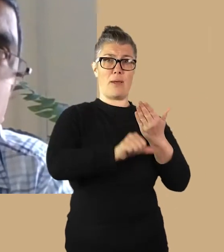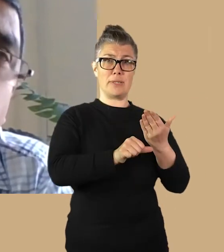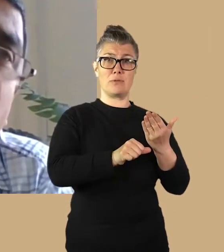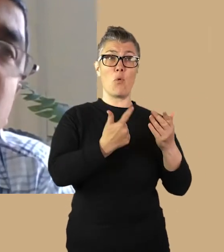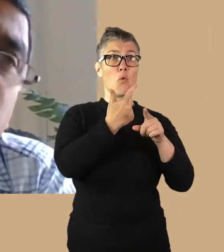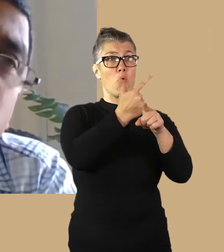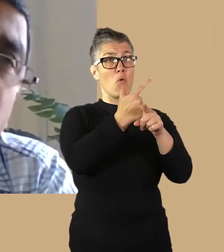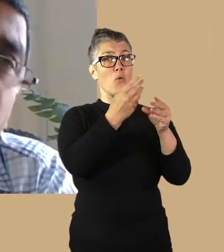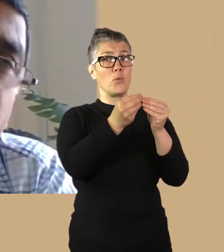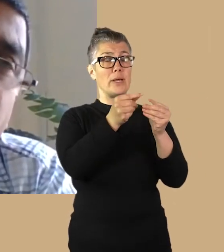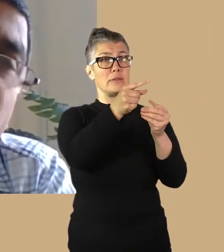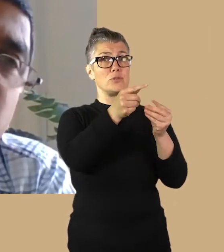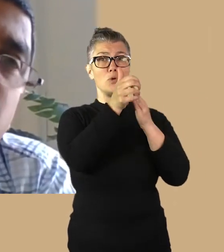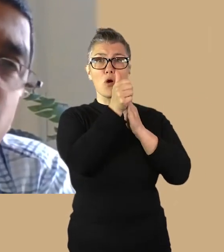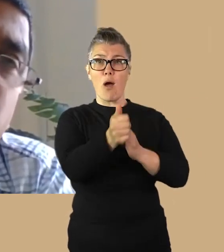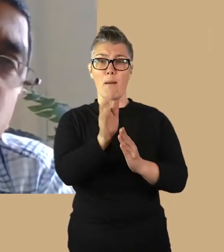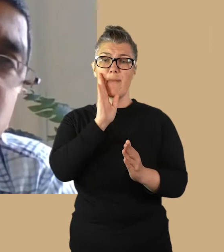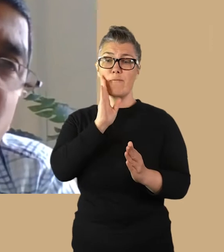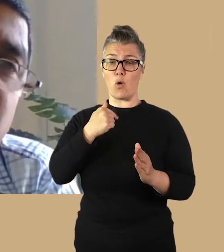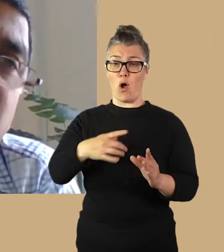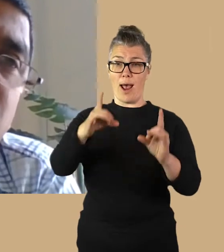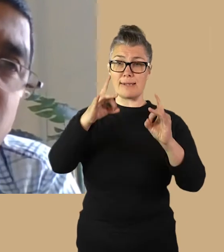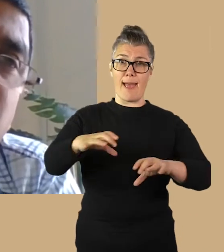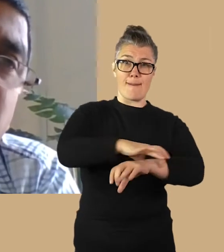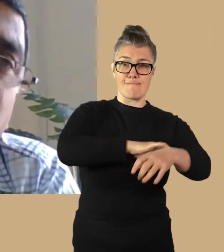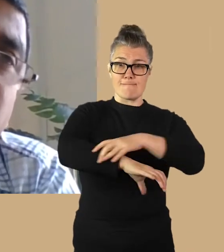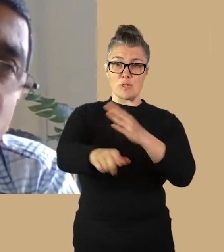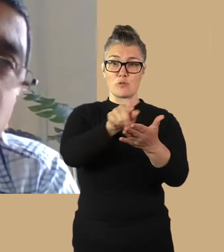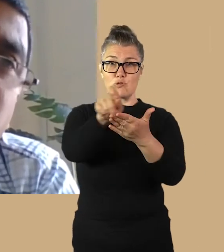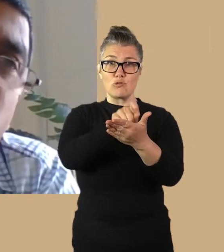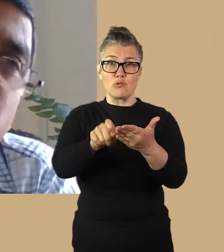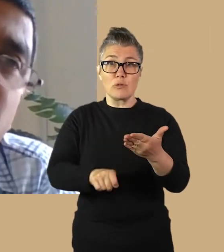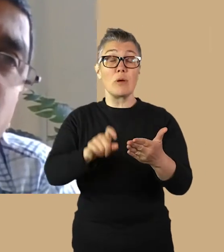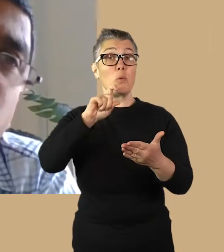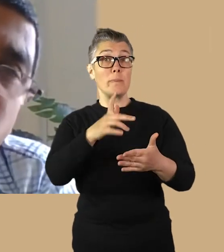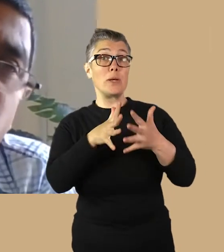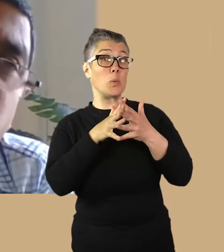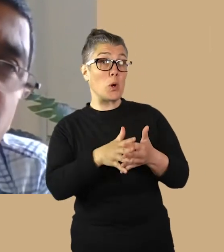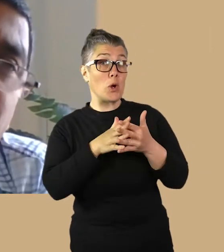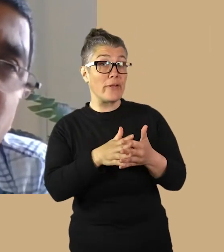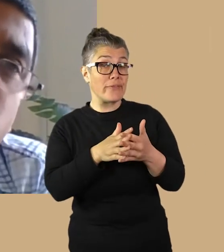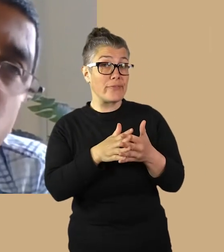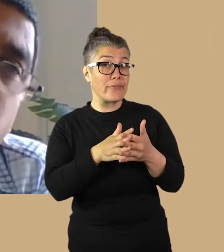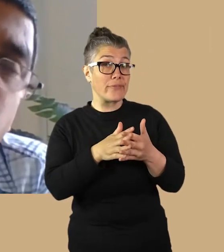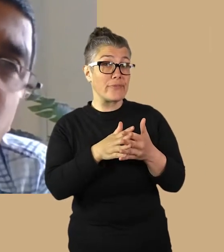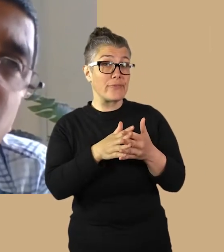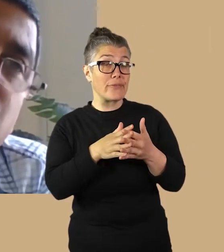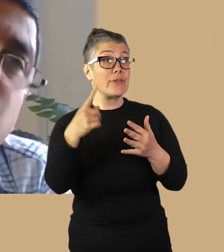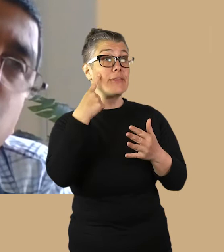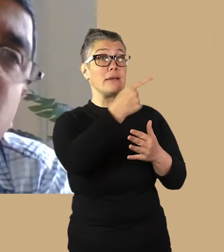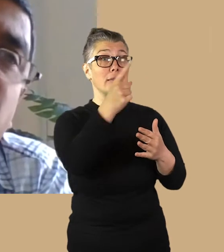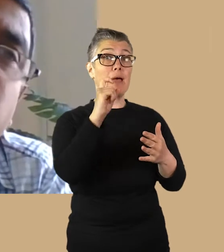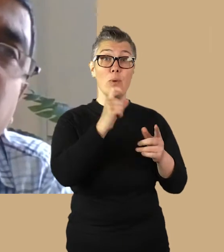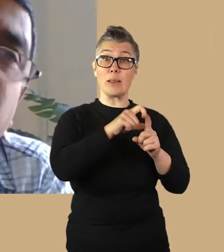them to guide you prior for you starting the assignments? Will it be useful or do you think